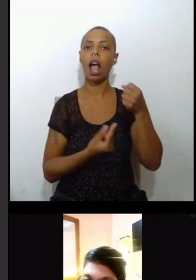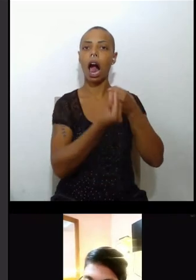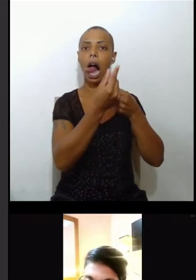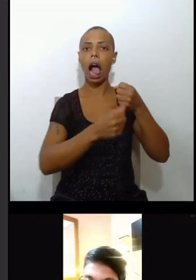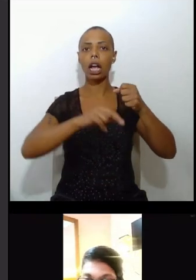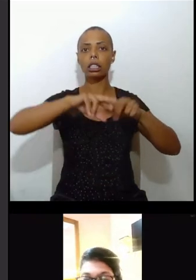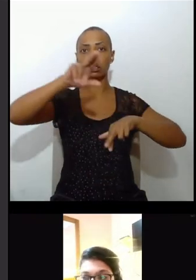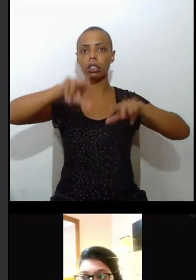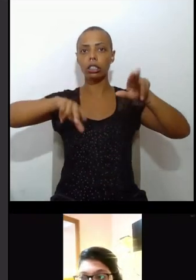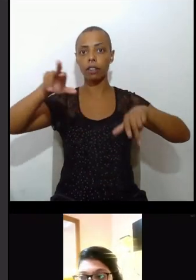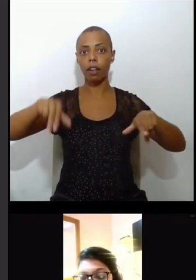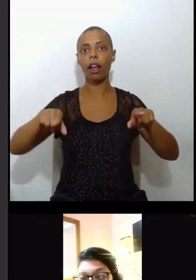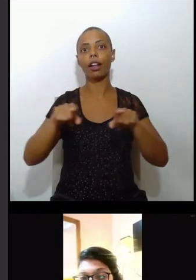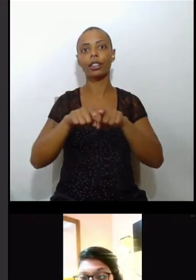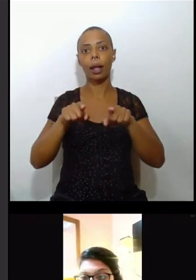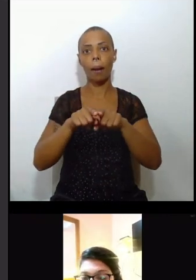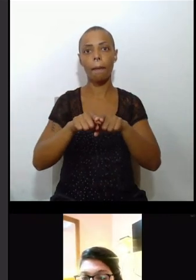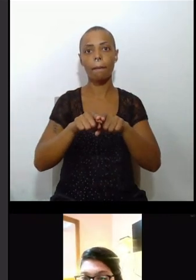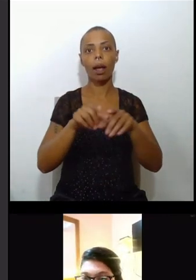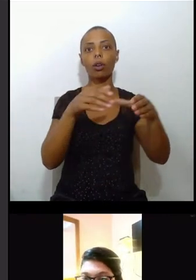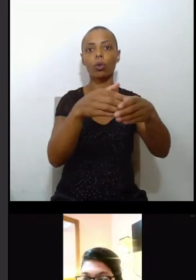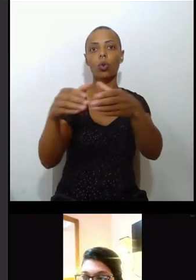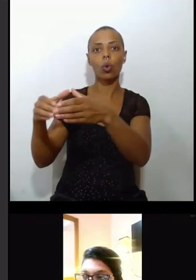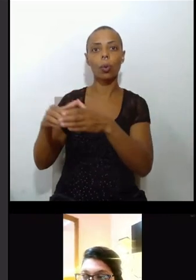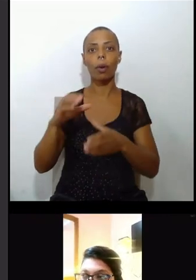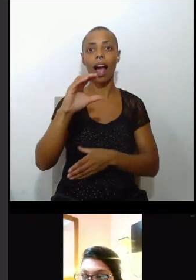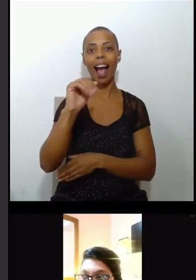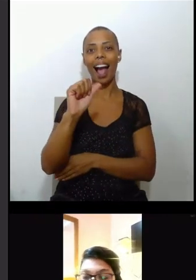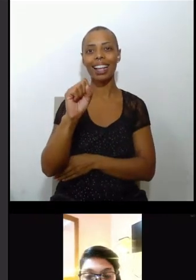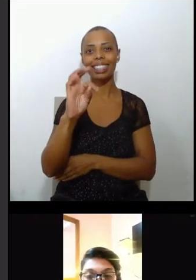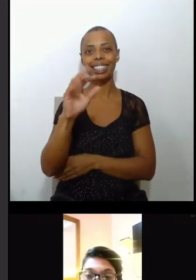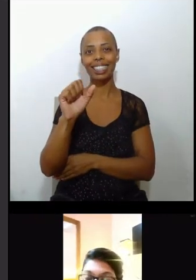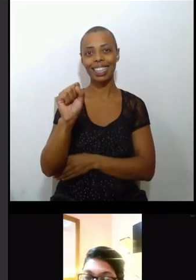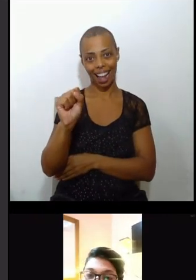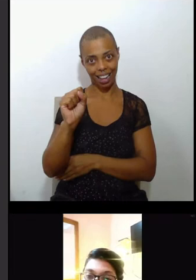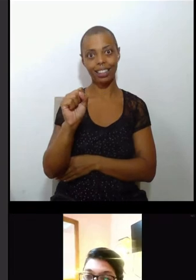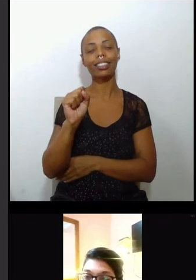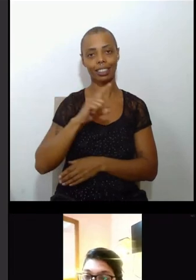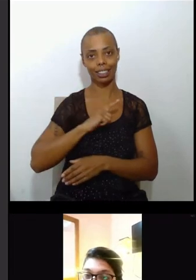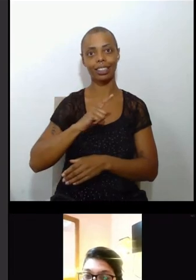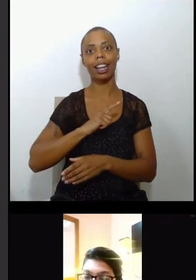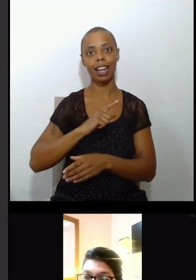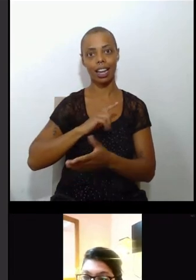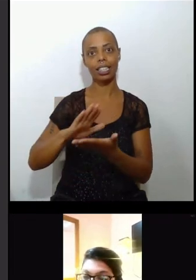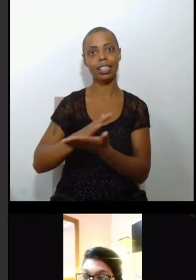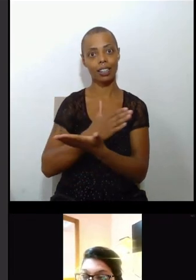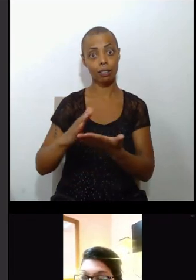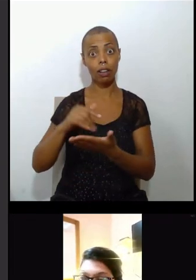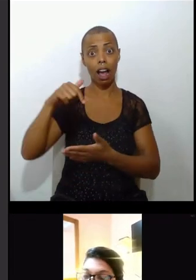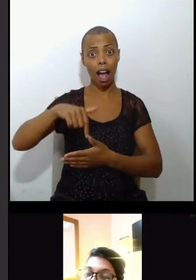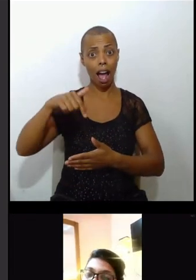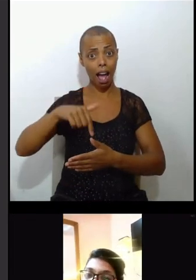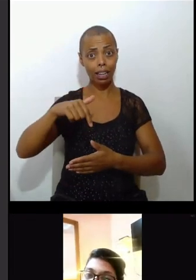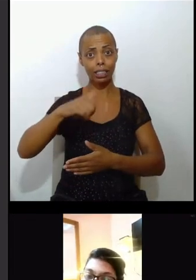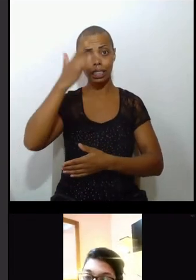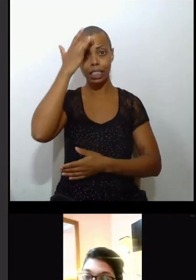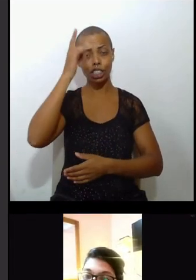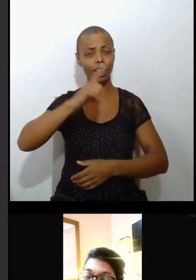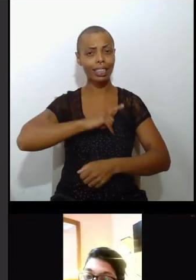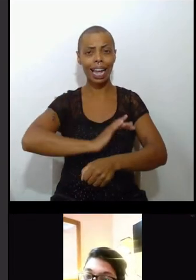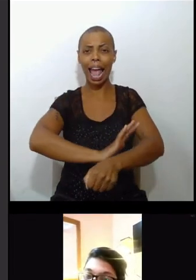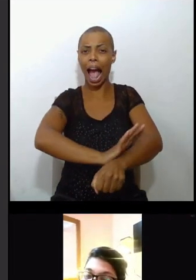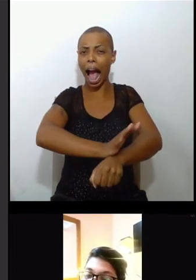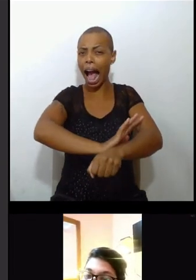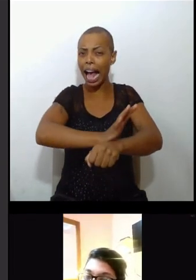exists in India but they are very deep rooted more than all of these things the most important